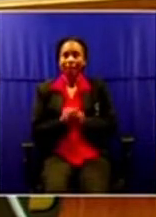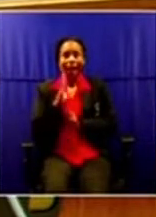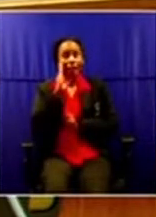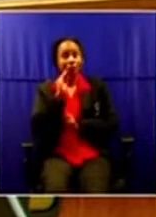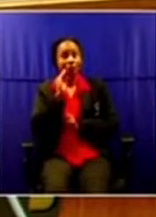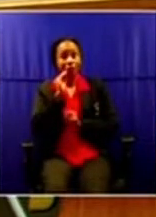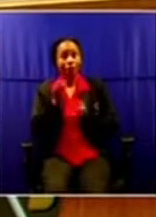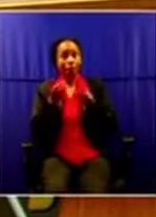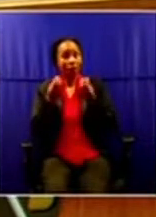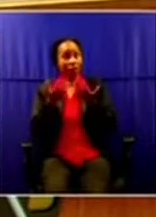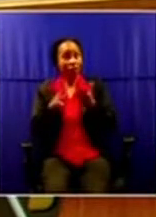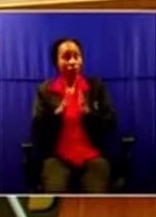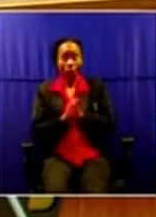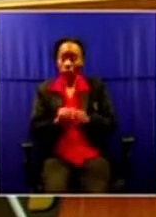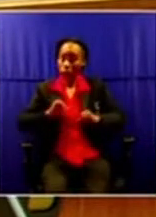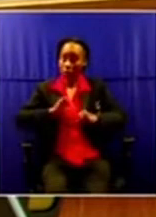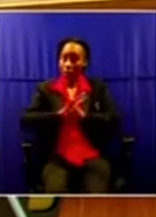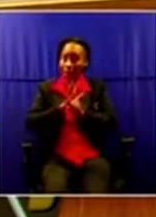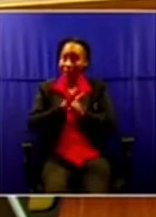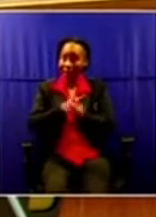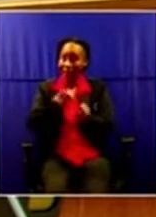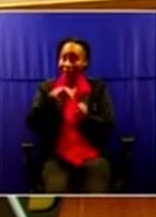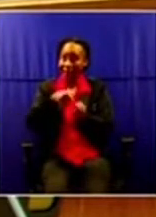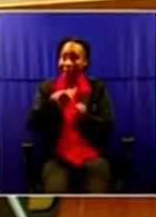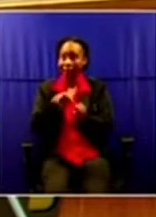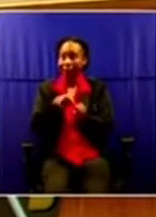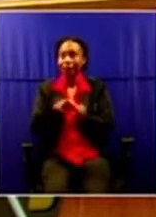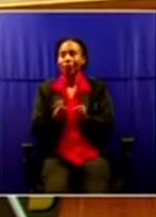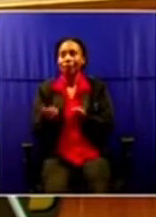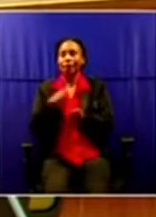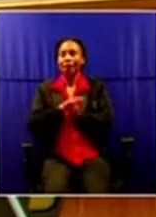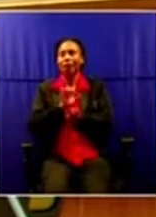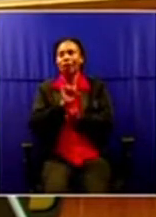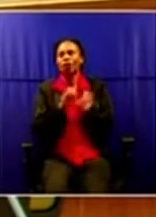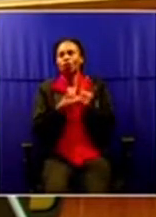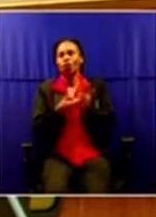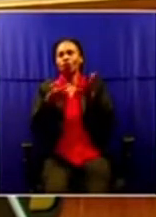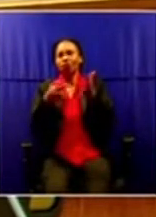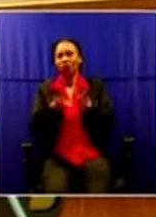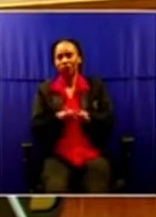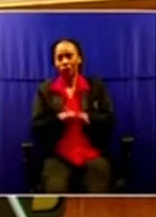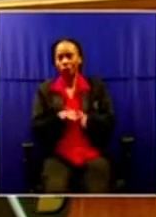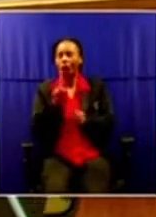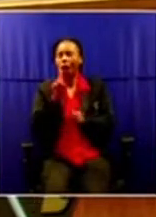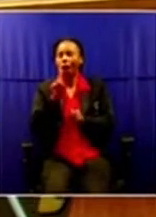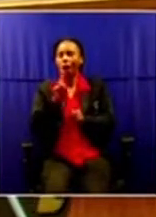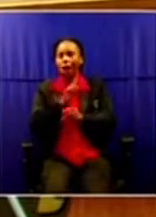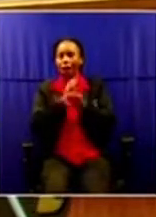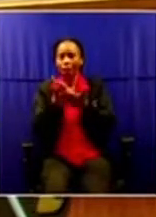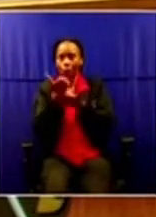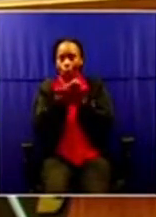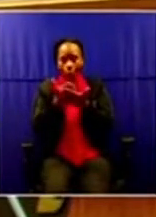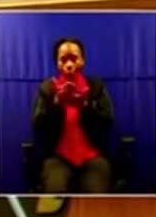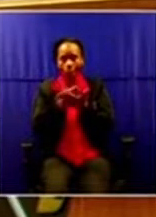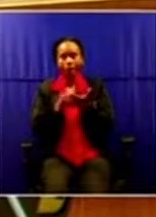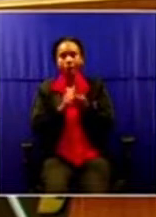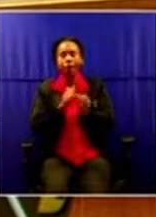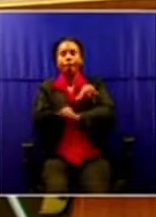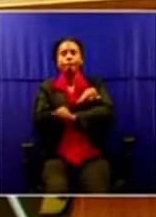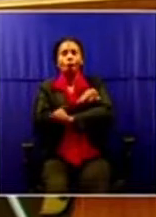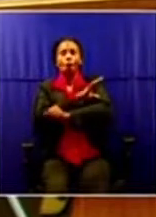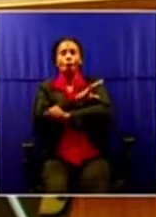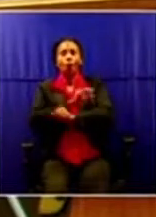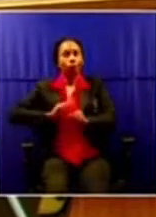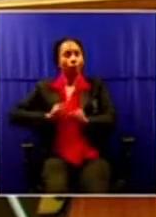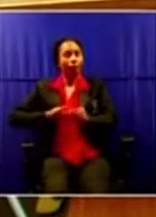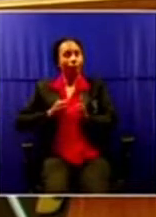the pandemic has shown the importance of the economic empowerment of women. By